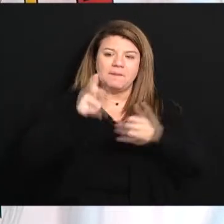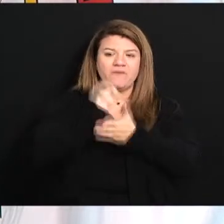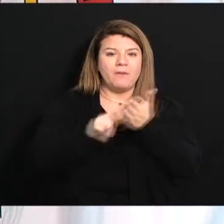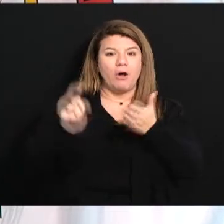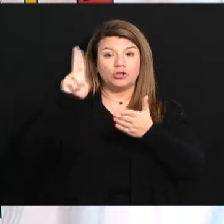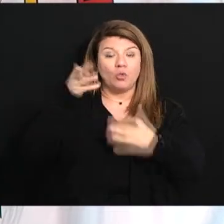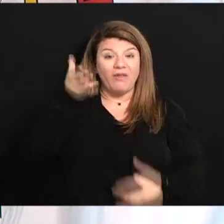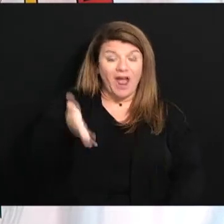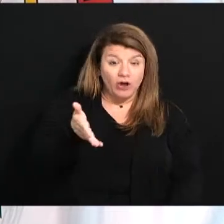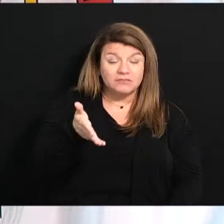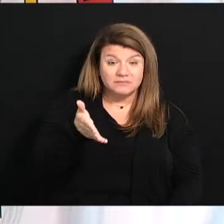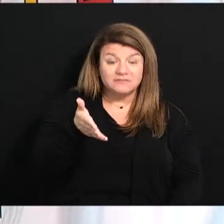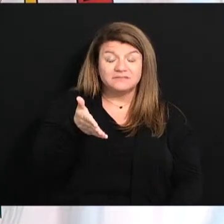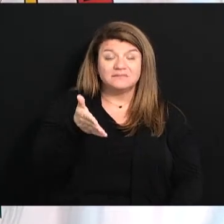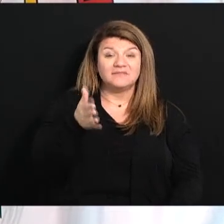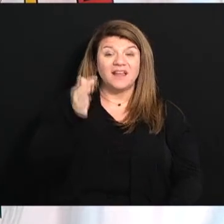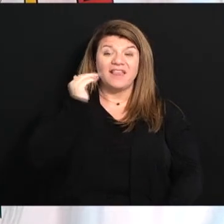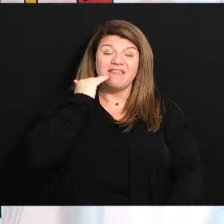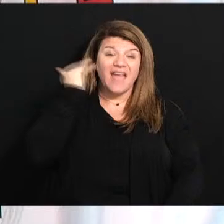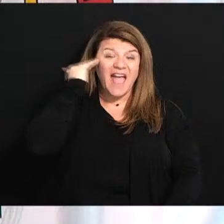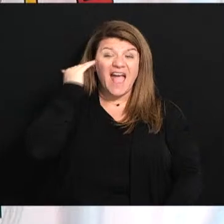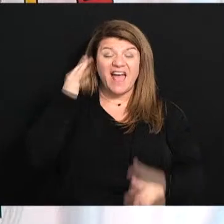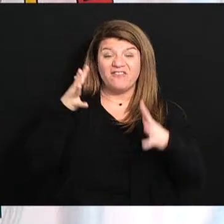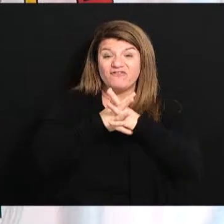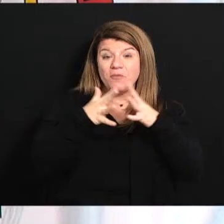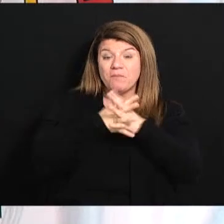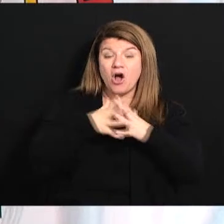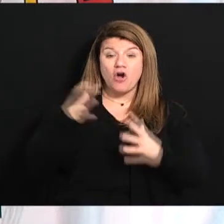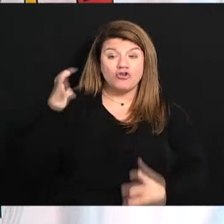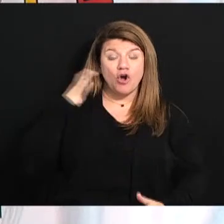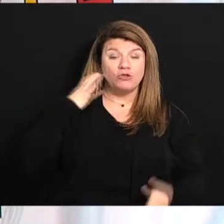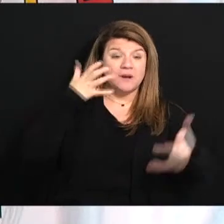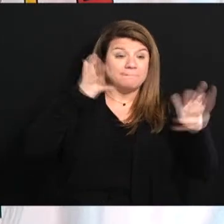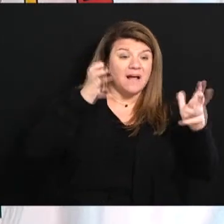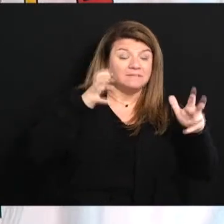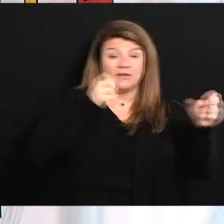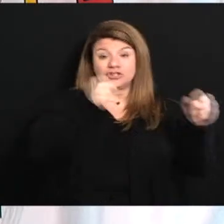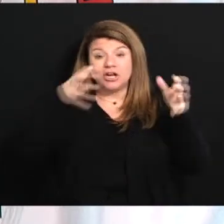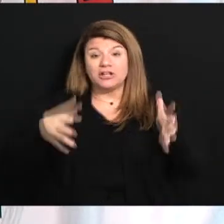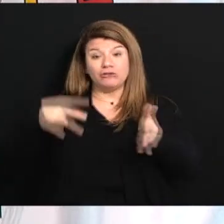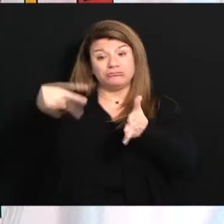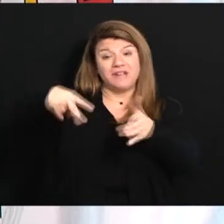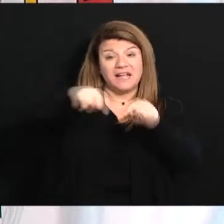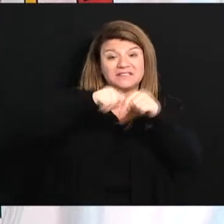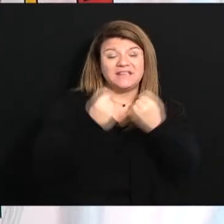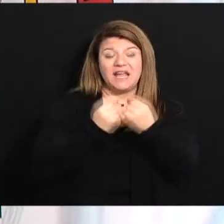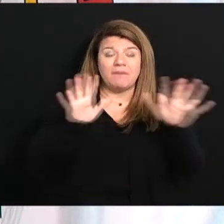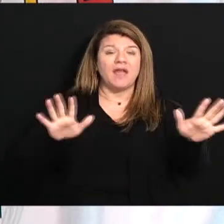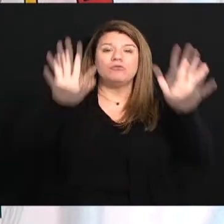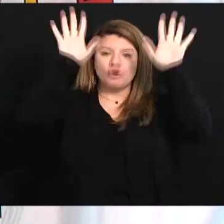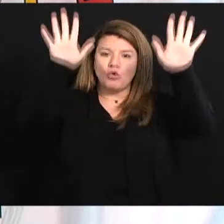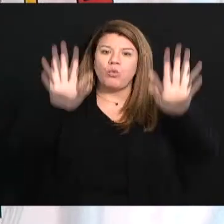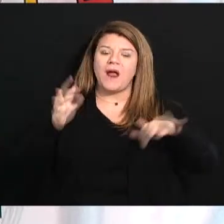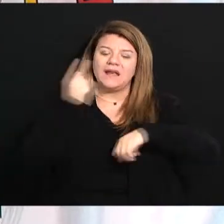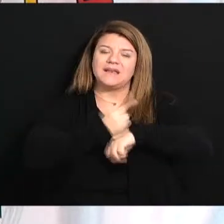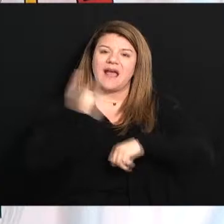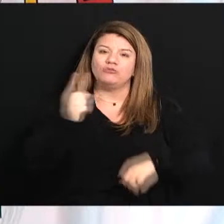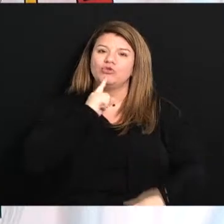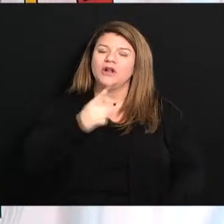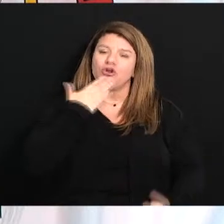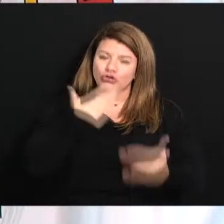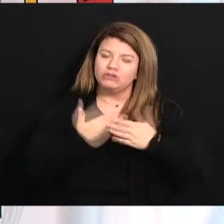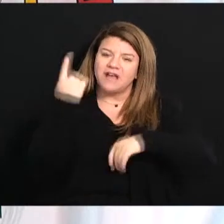out there. The head football coach, head basketball coach, cheerleaders, dance team. A great day, just a really great